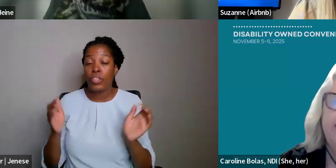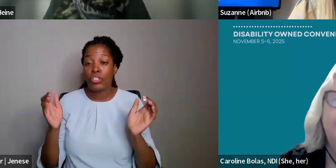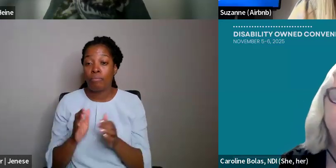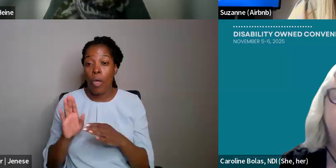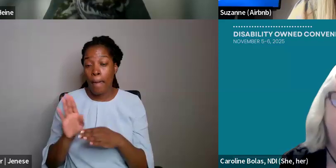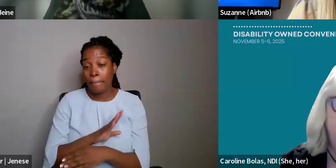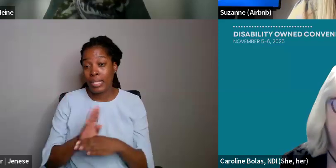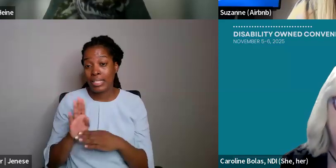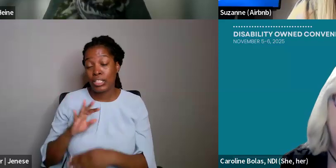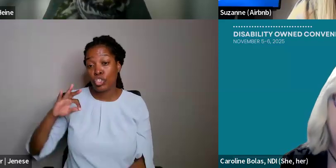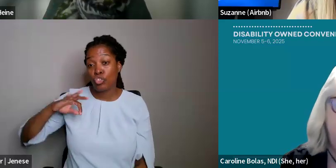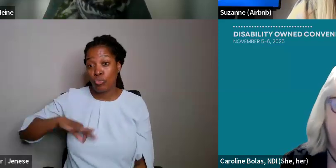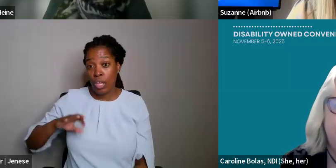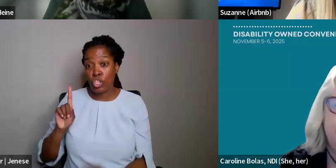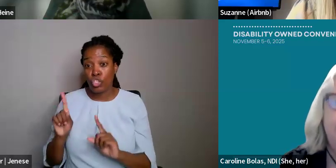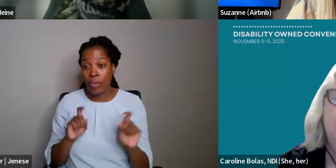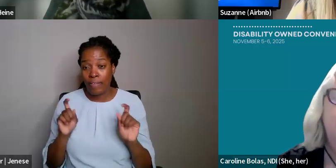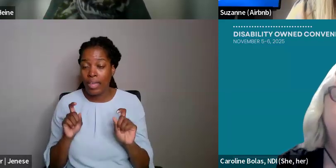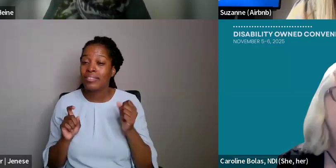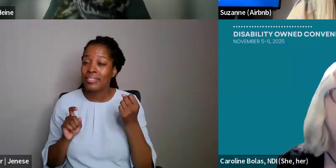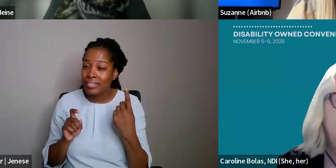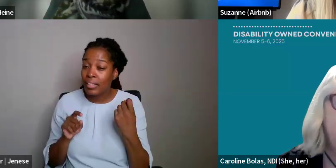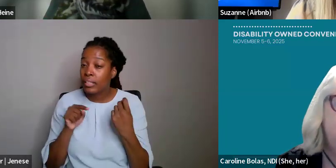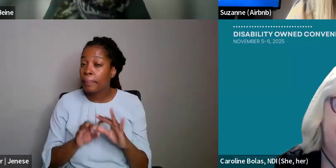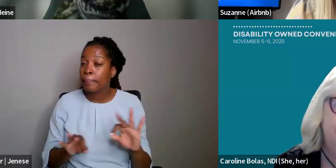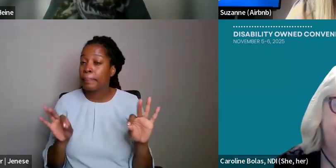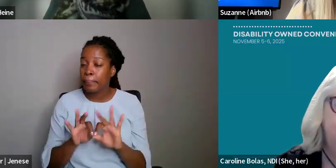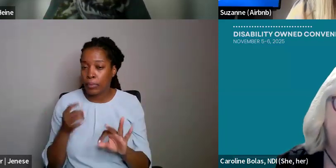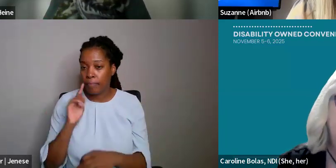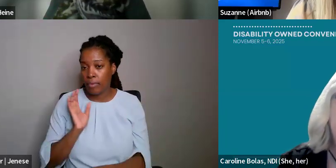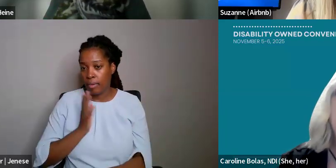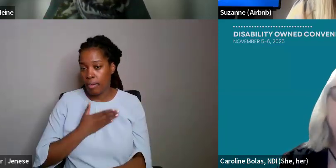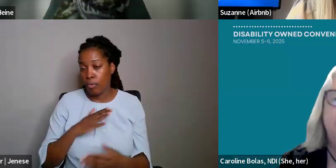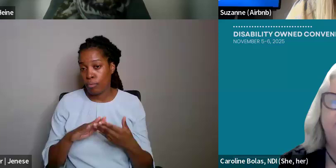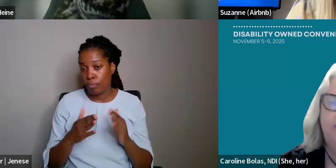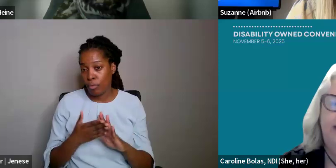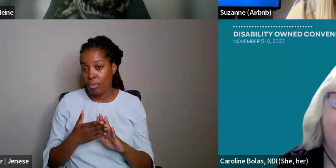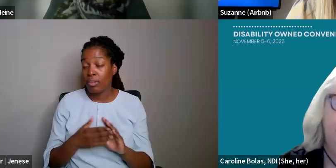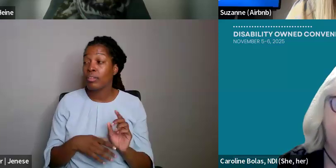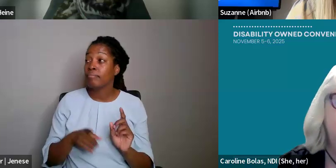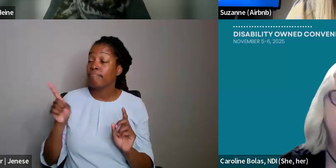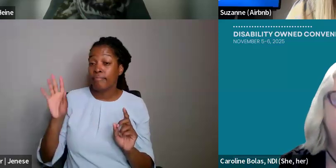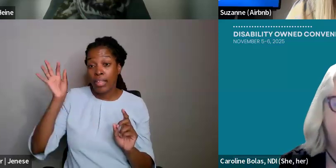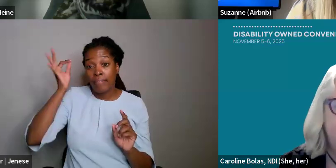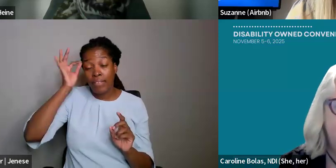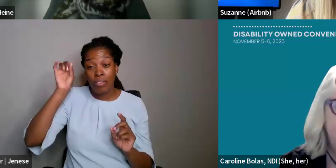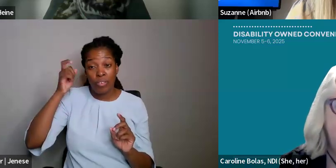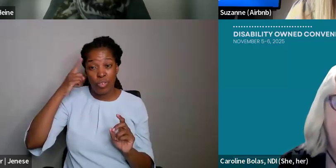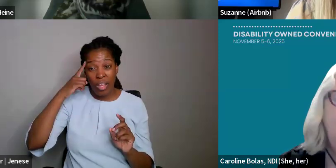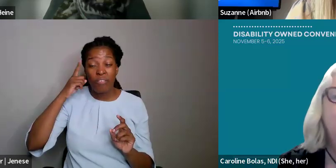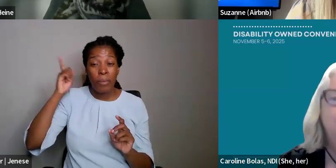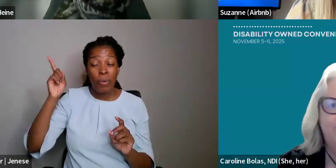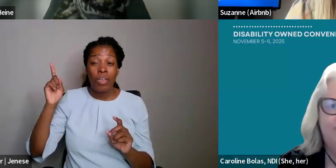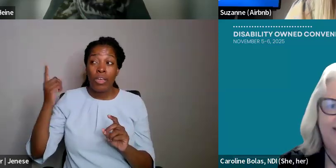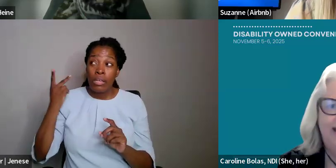are providing. And this is so important for our community. We've been working with the Feds for a number of years to get the question around